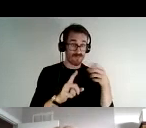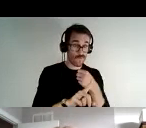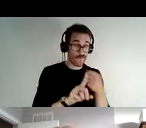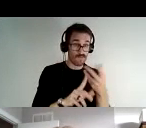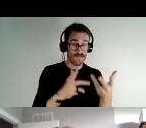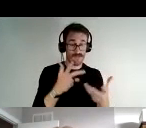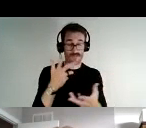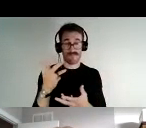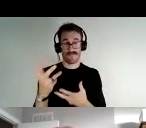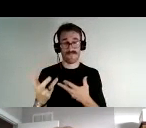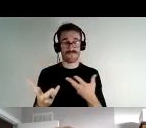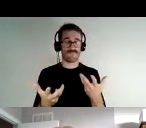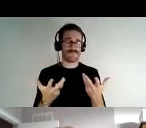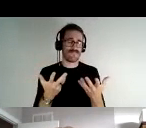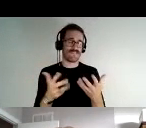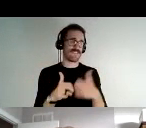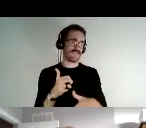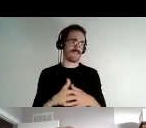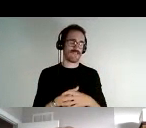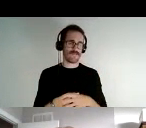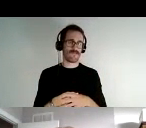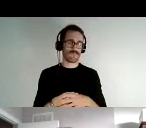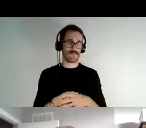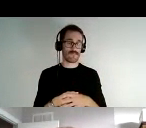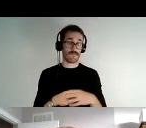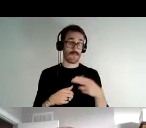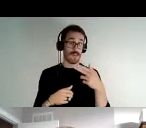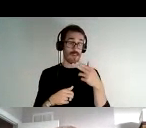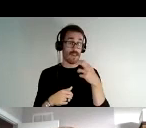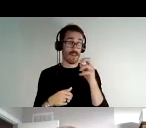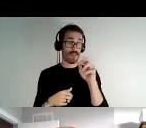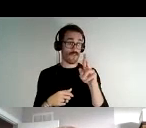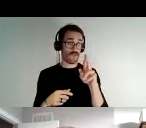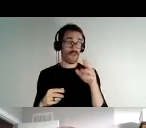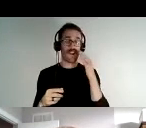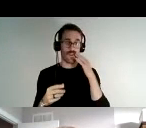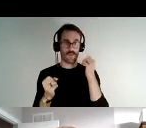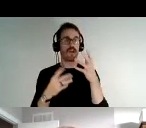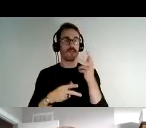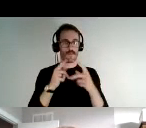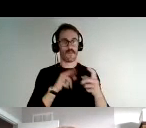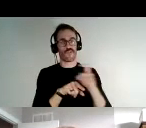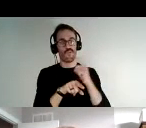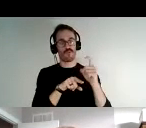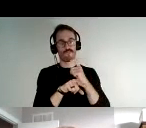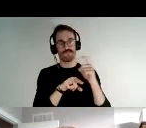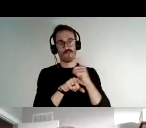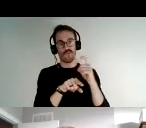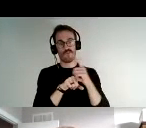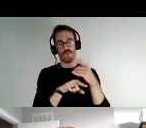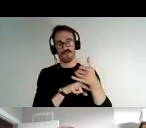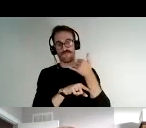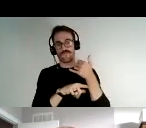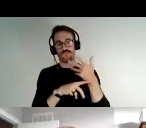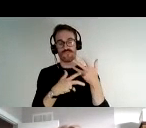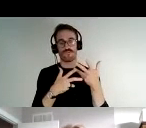Any comments, Anthony or Heather? I know that I'm getting calls, but part of the problem is a lot of times people don't want to,